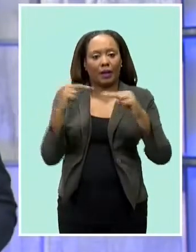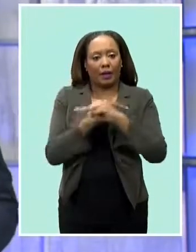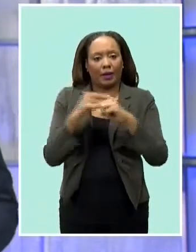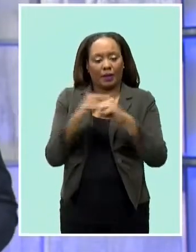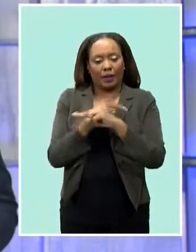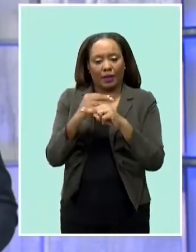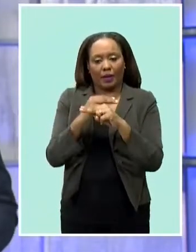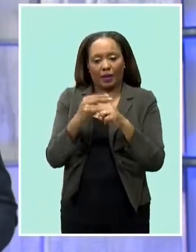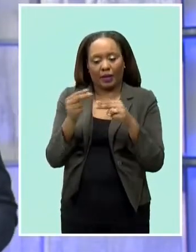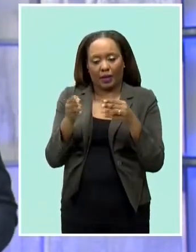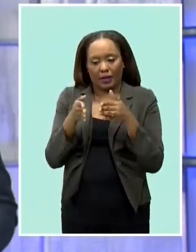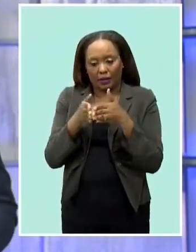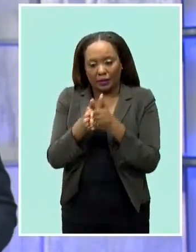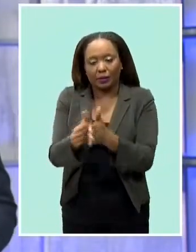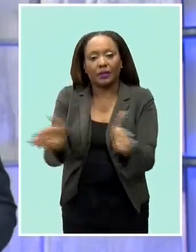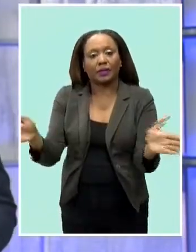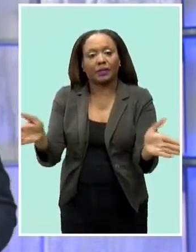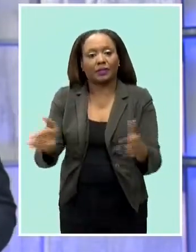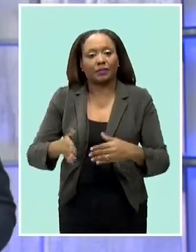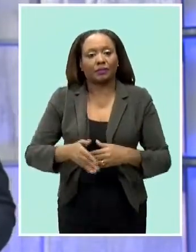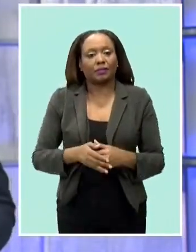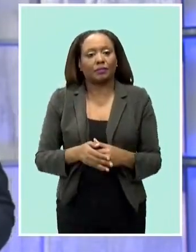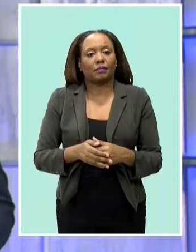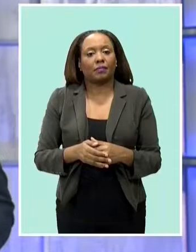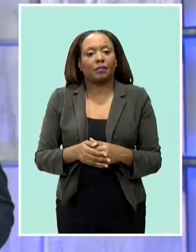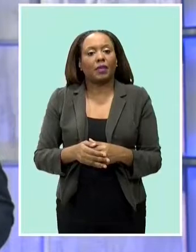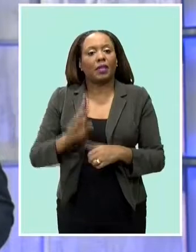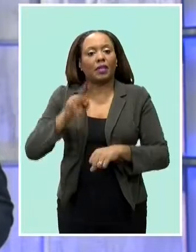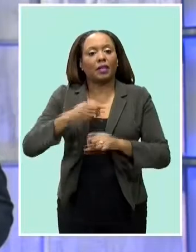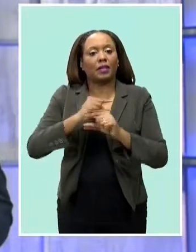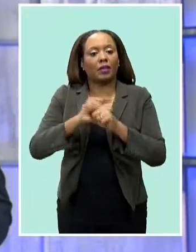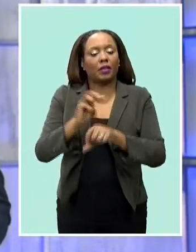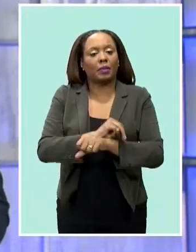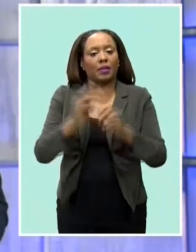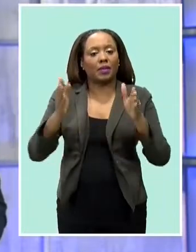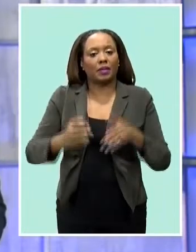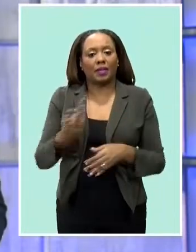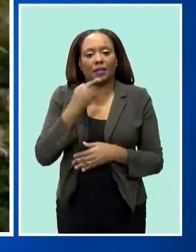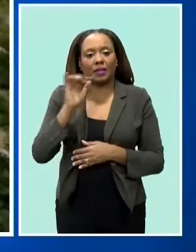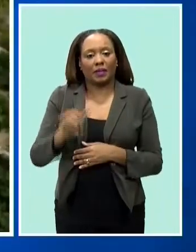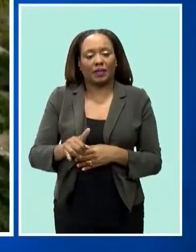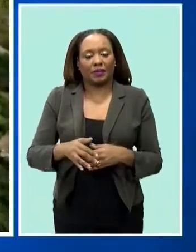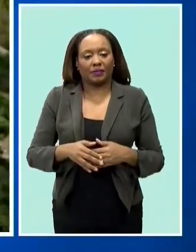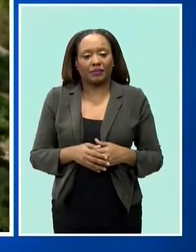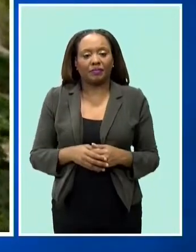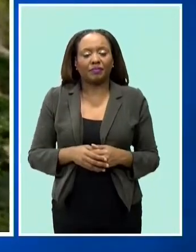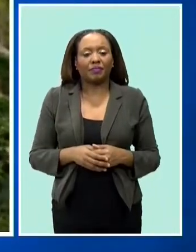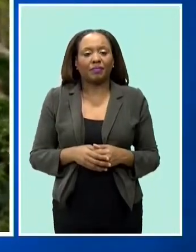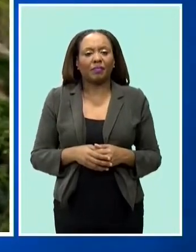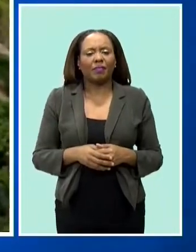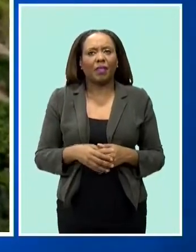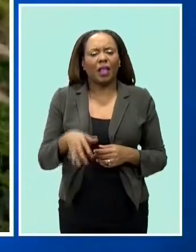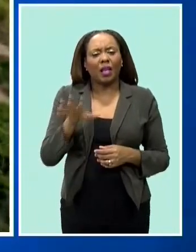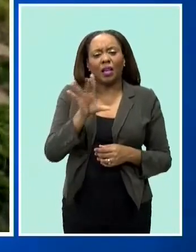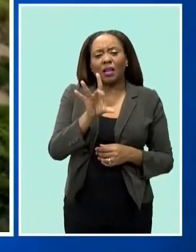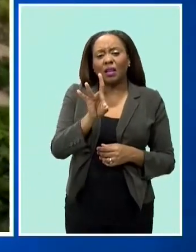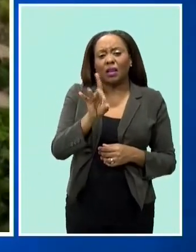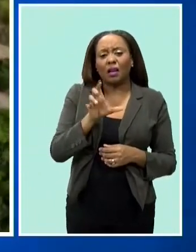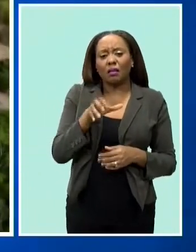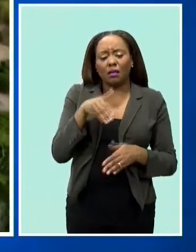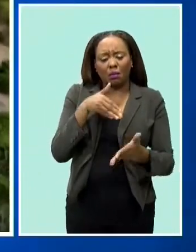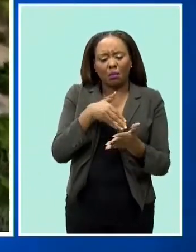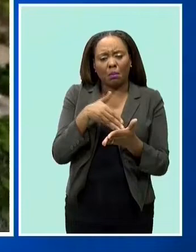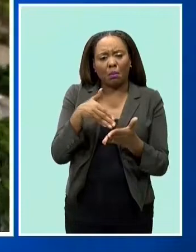Fortin. This was revealed by National Security Minister Stuart Young. An $800 million